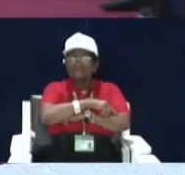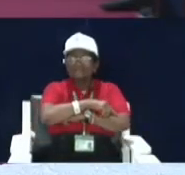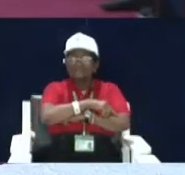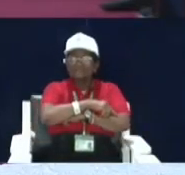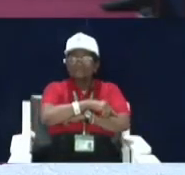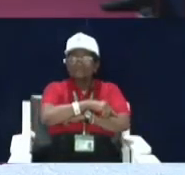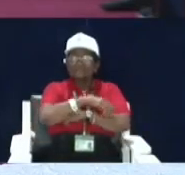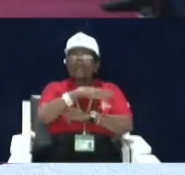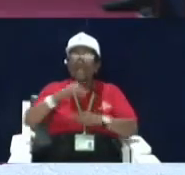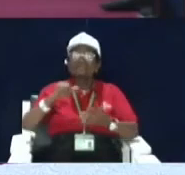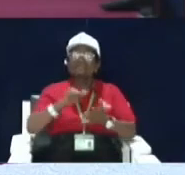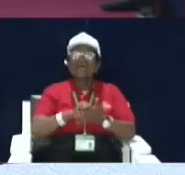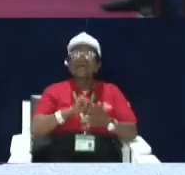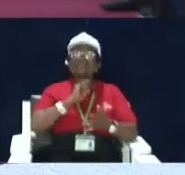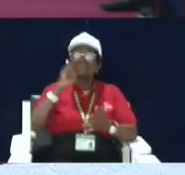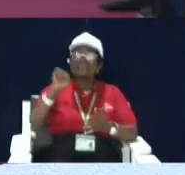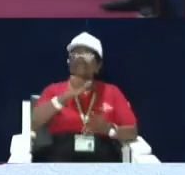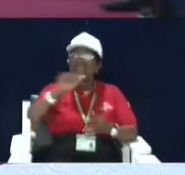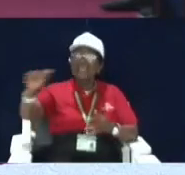Now that's a wonder.